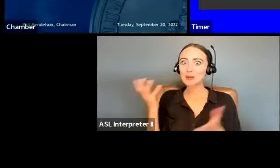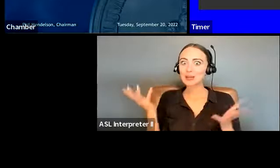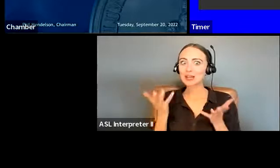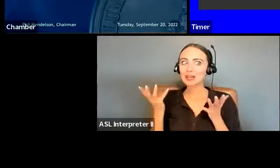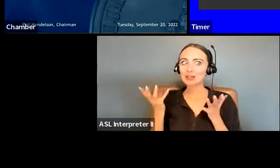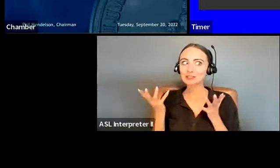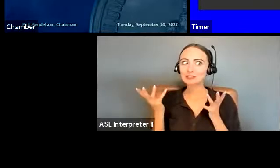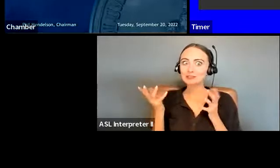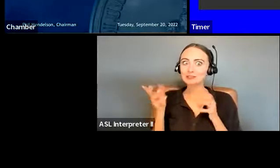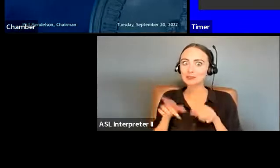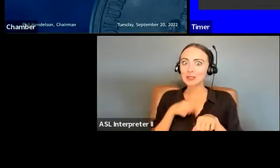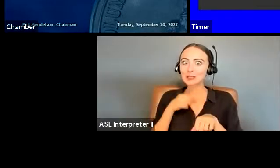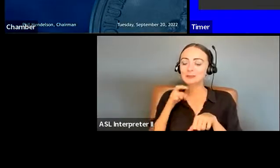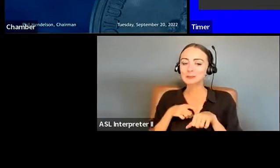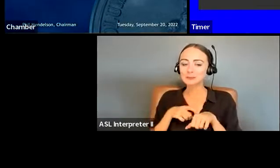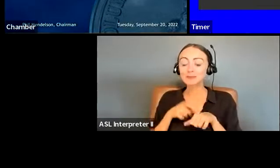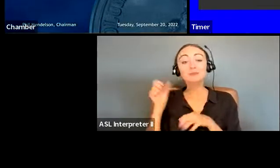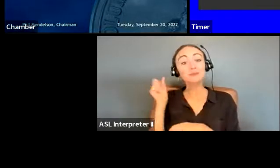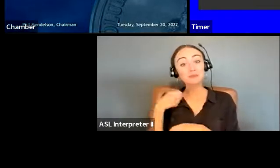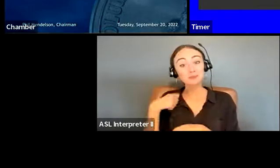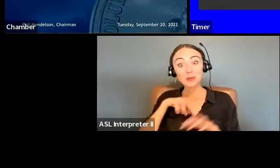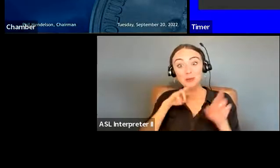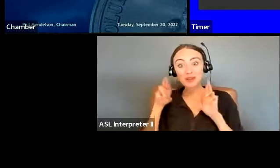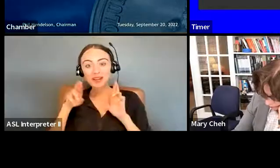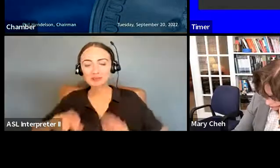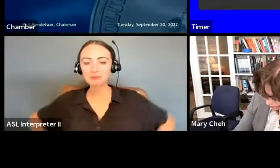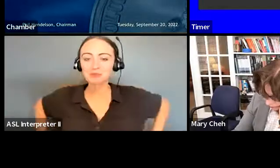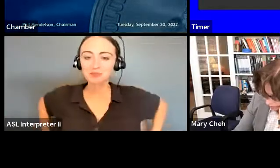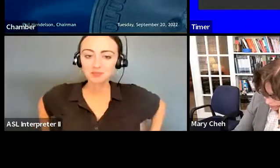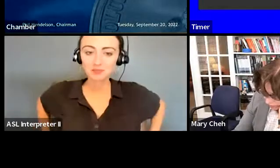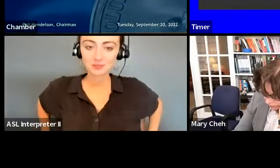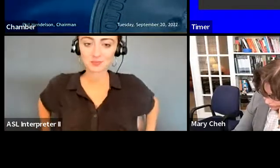while. Yes, Mr. Chairman, we are ready.